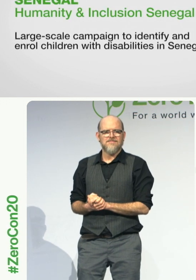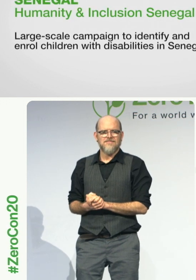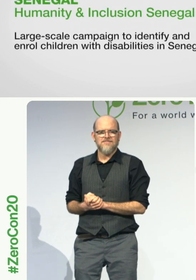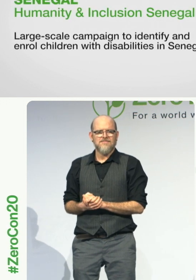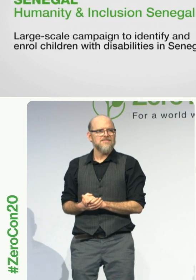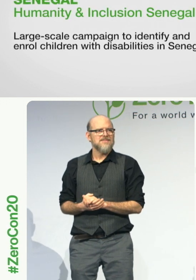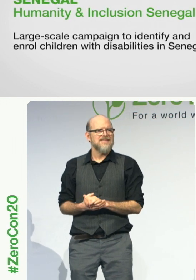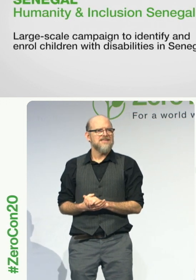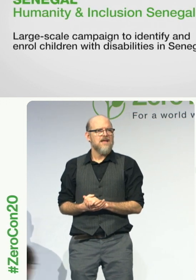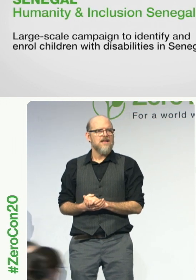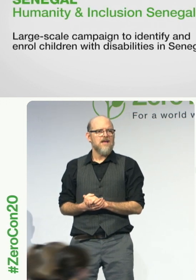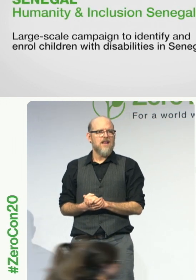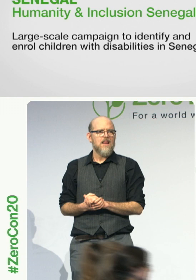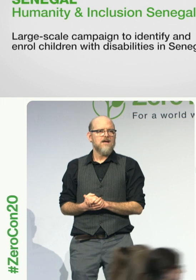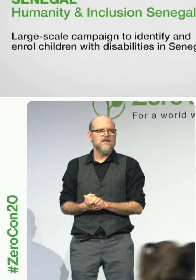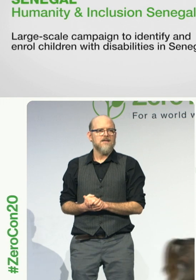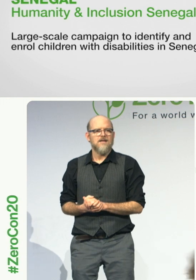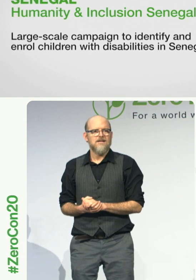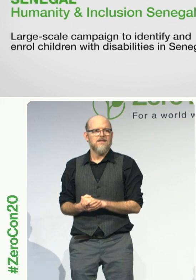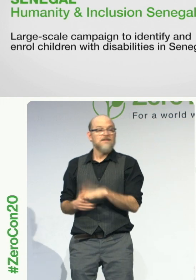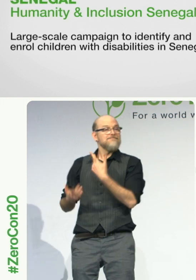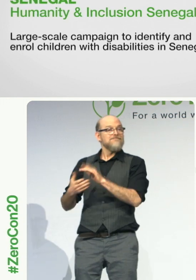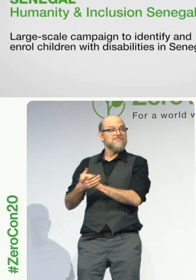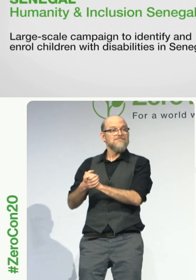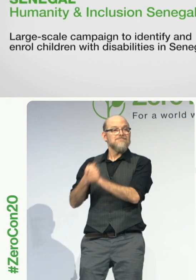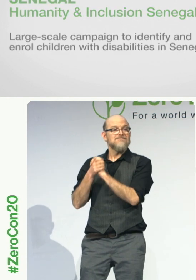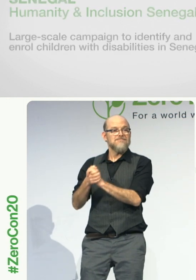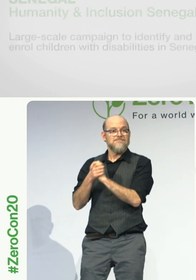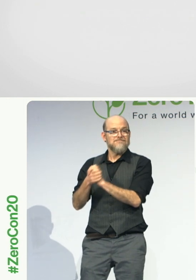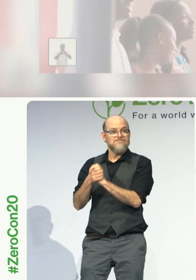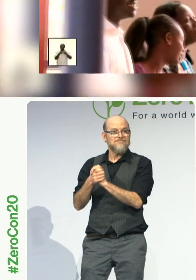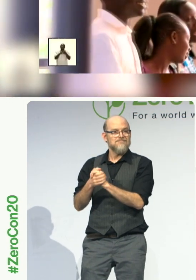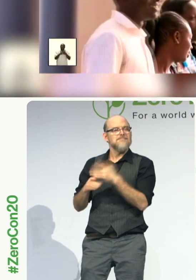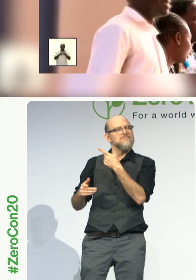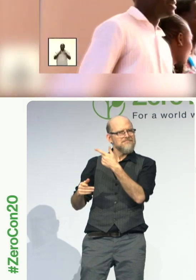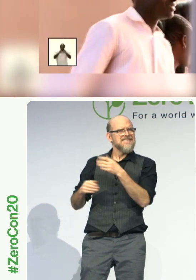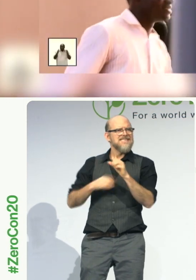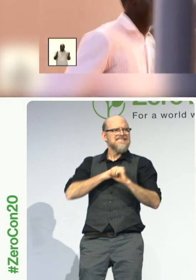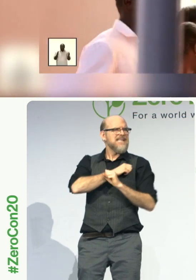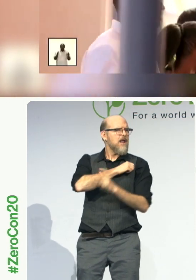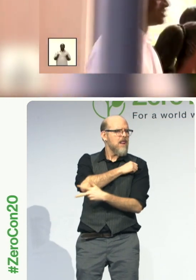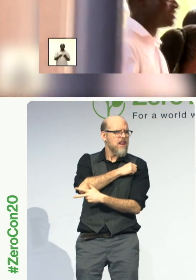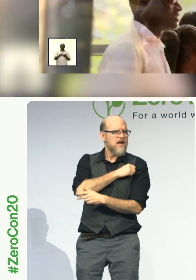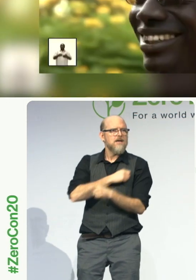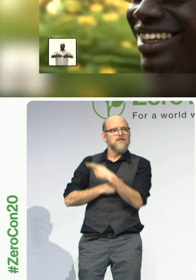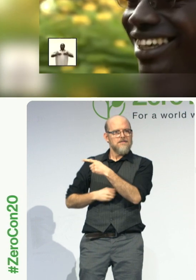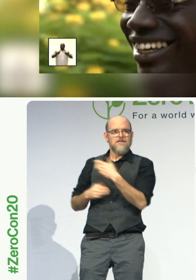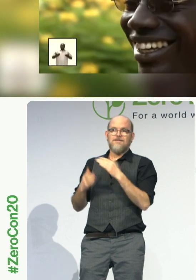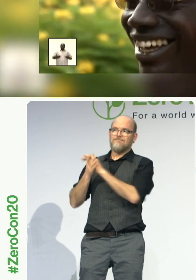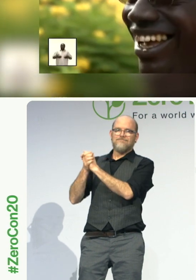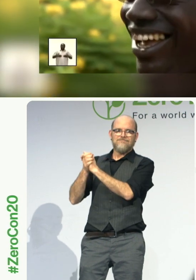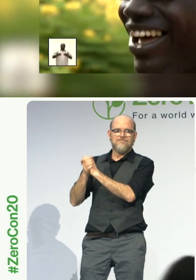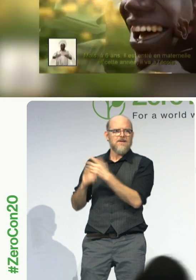Congratulations to Humanity and Inclusion Senegal and their Promoting the Full Participation of Children with Disabilities in